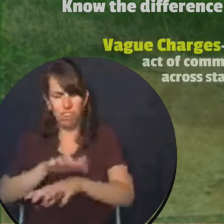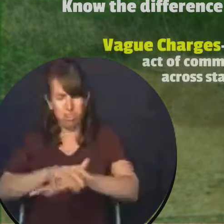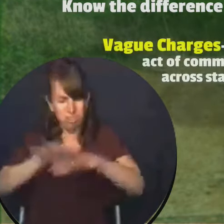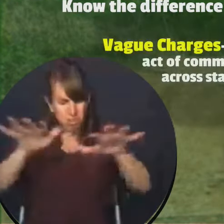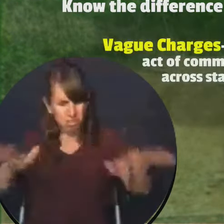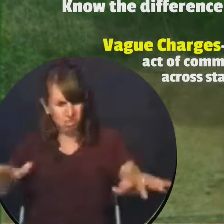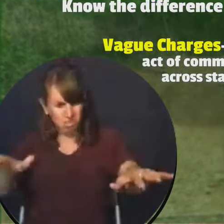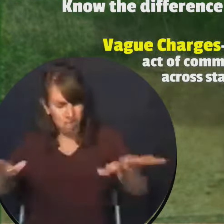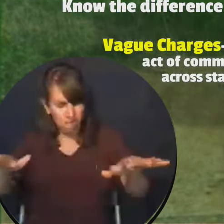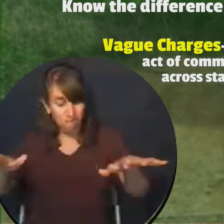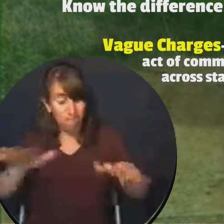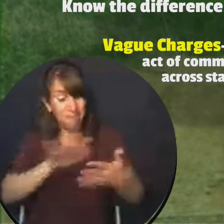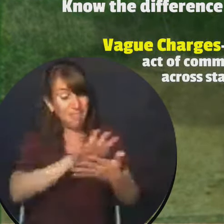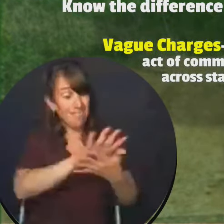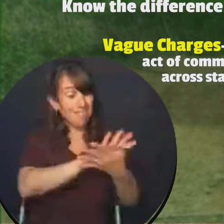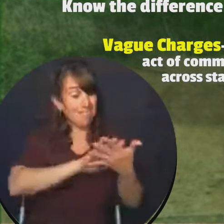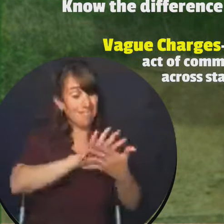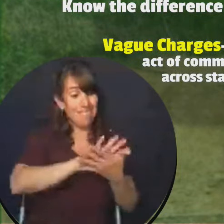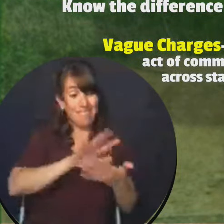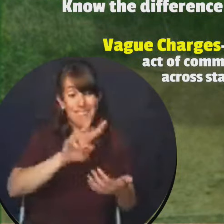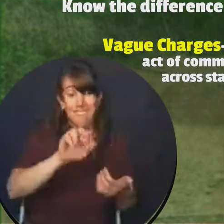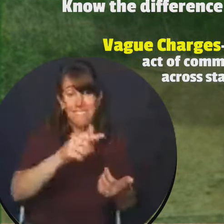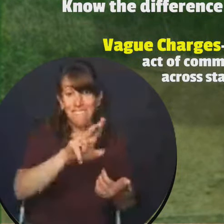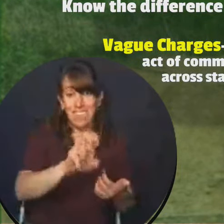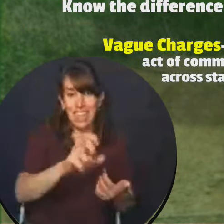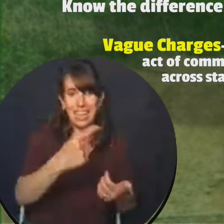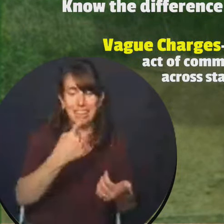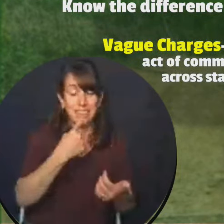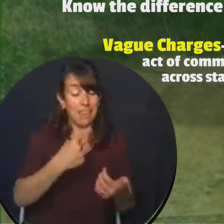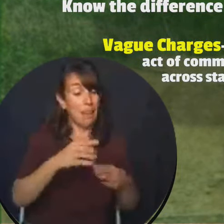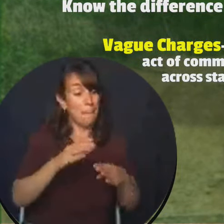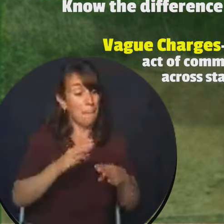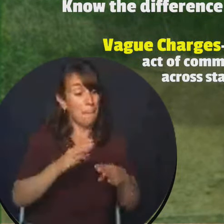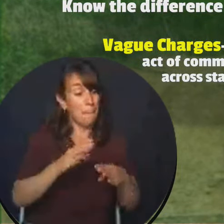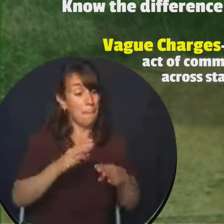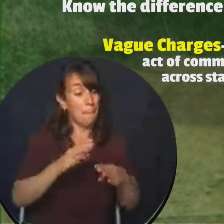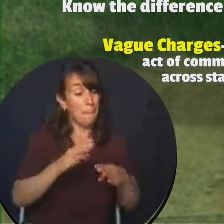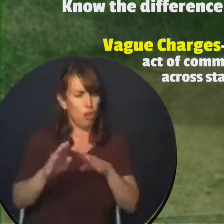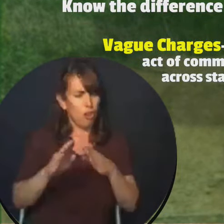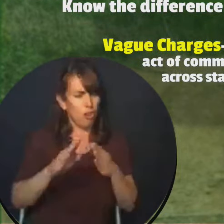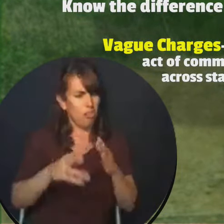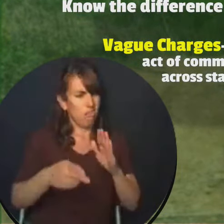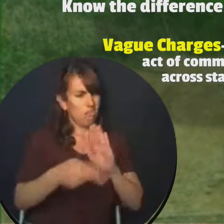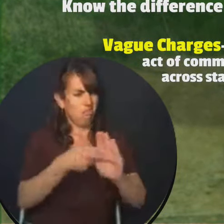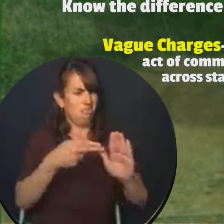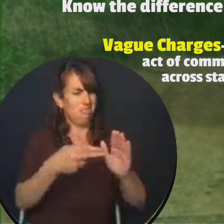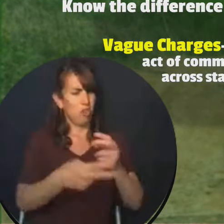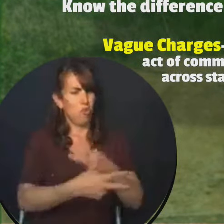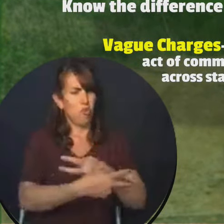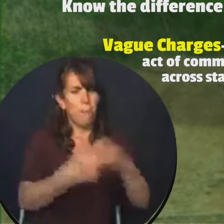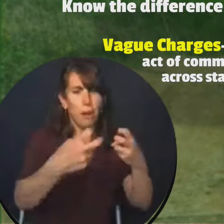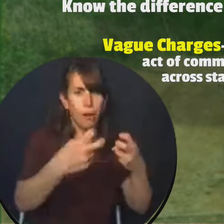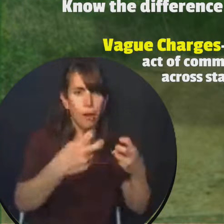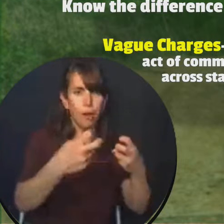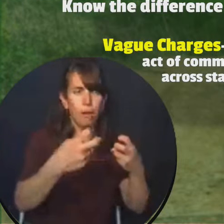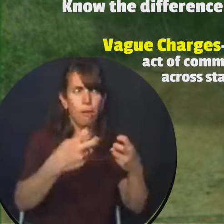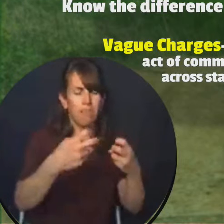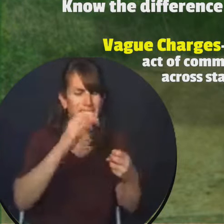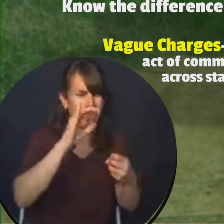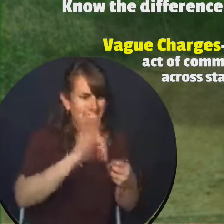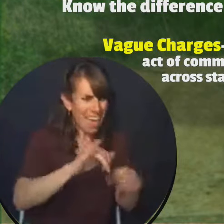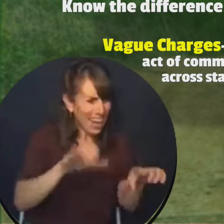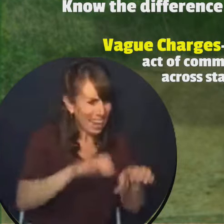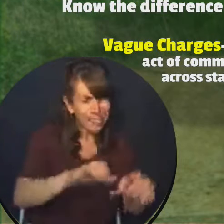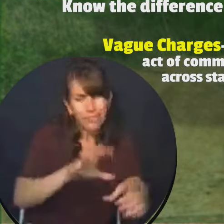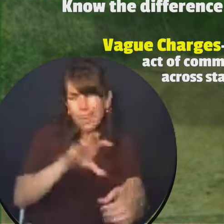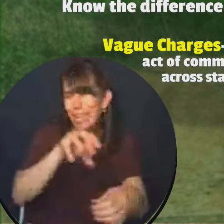charges, they encompass and criminalize behavior that is an act of community care that the government has decided is a crime, right?